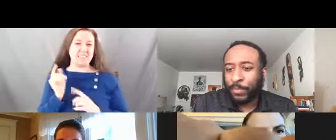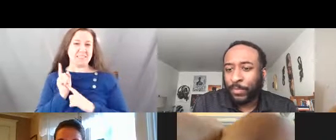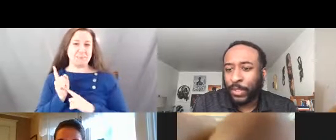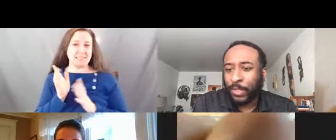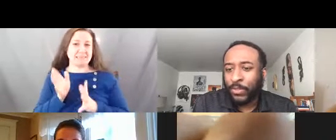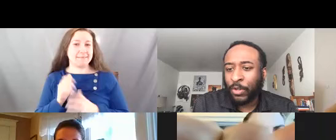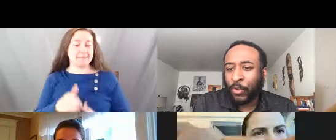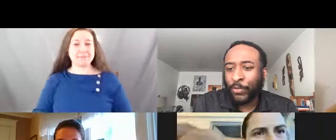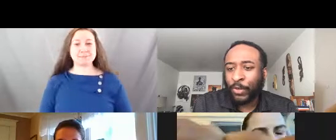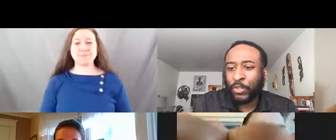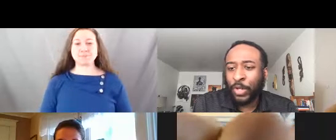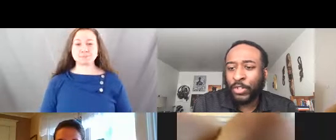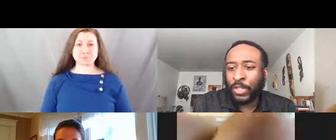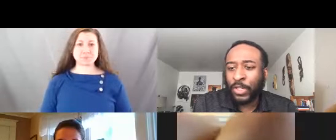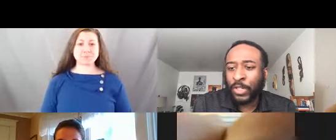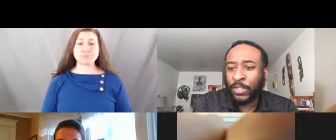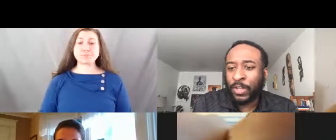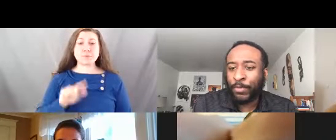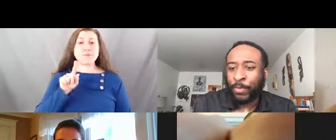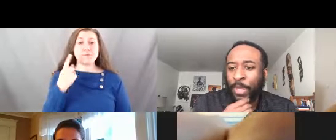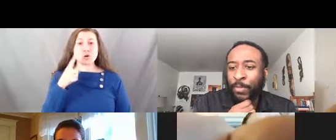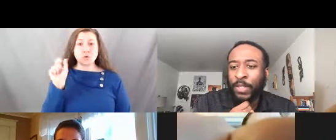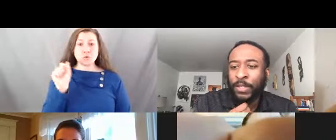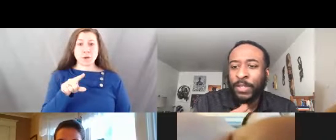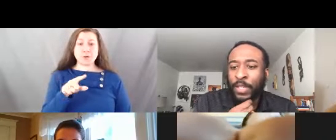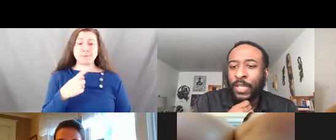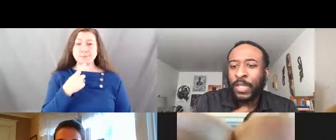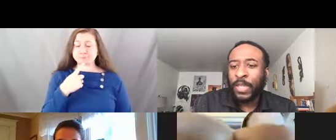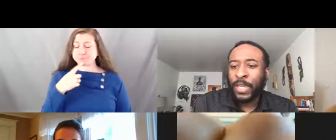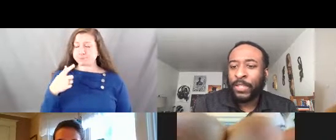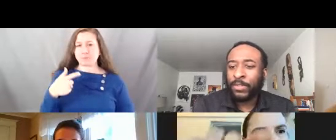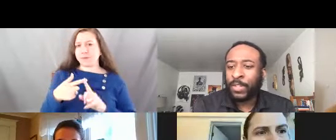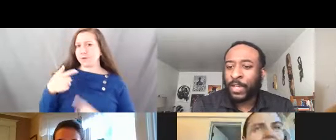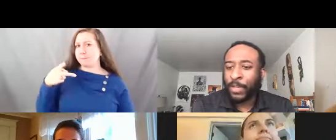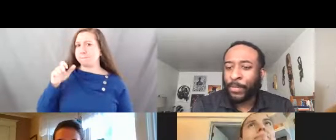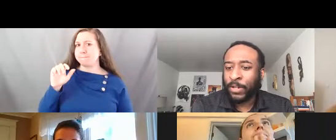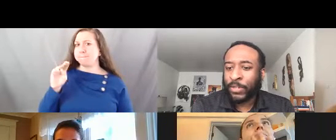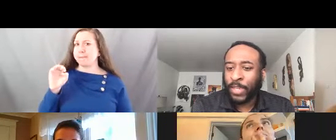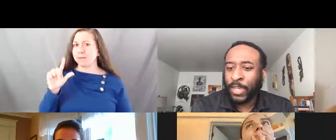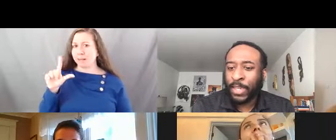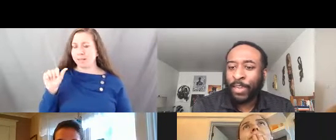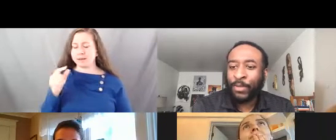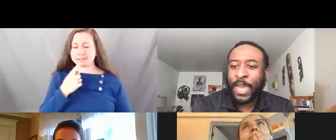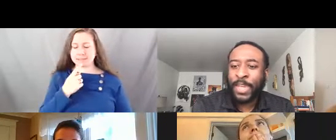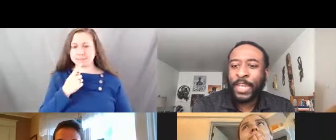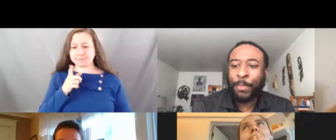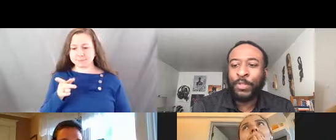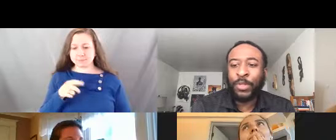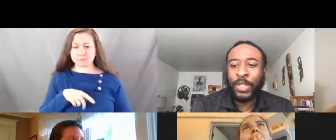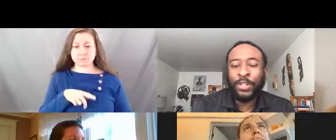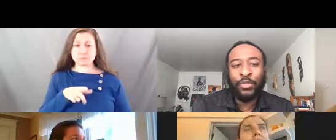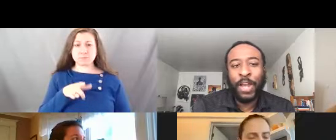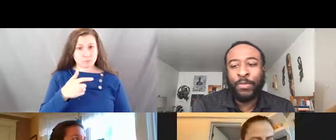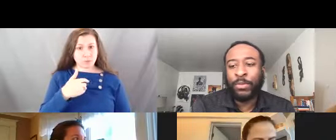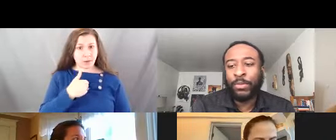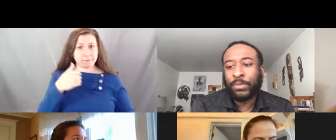Um, so the first question is from Pamela, and they're saying, have you had an